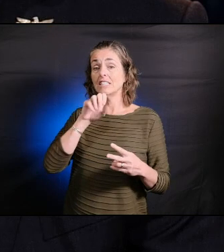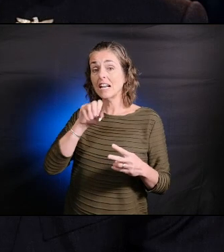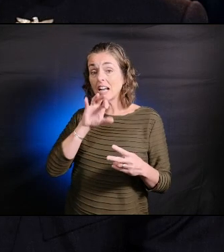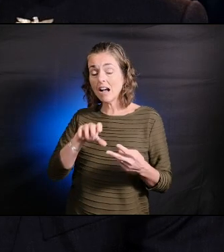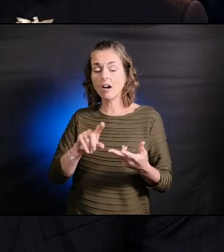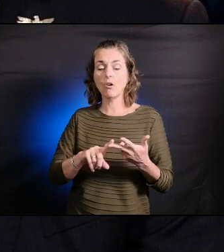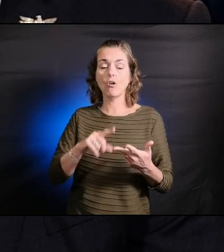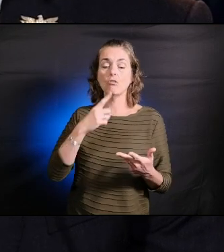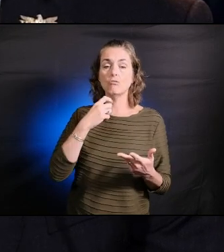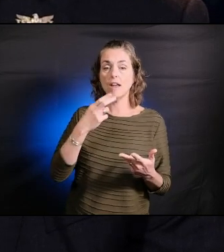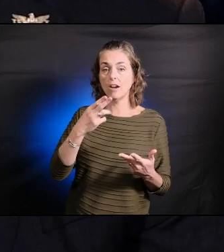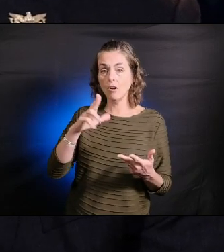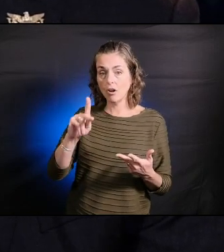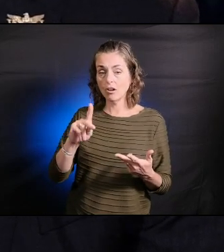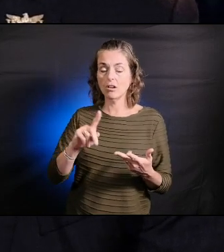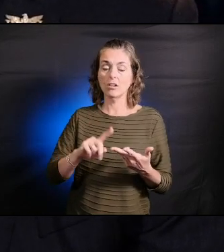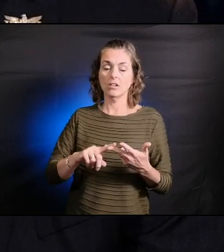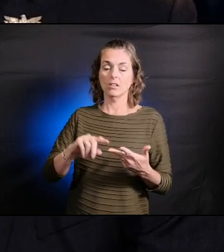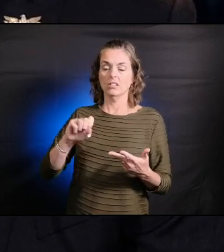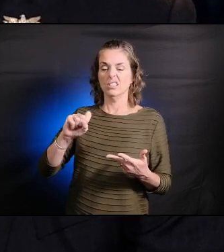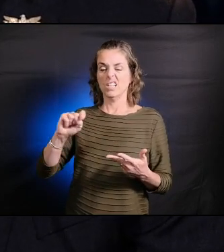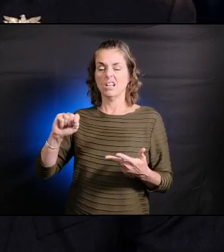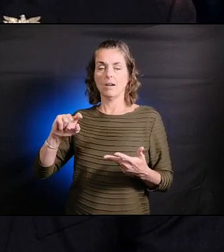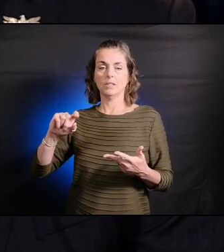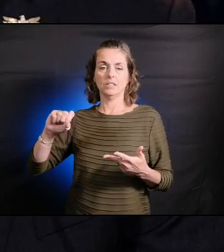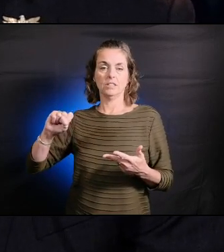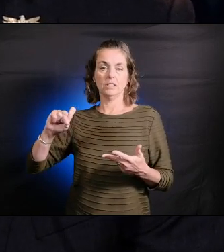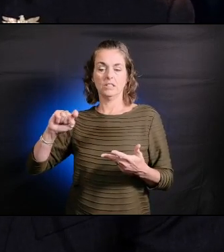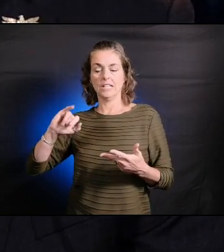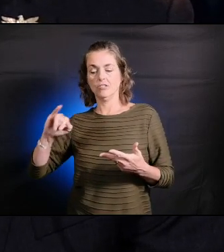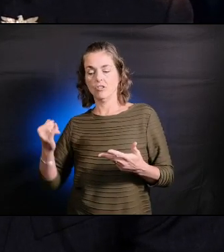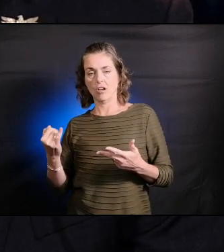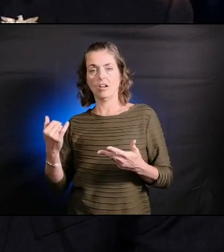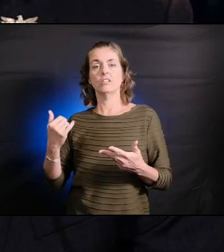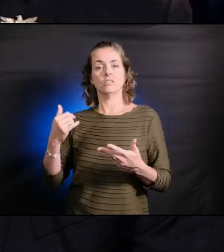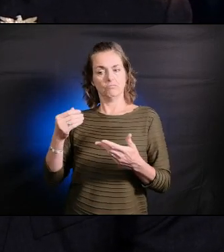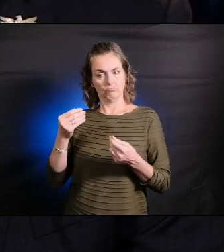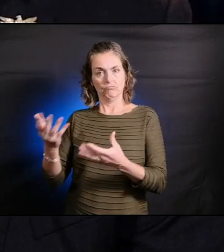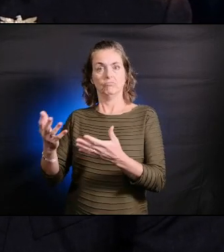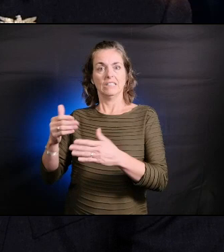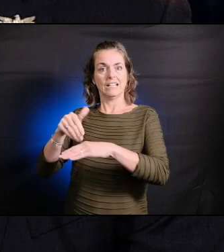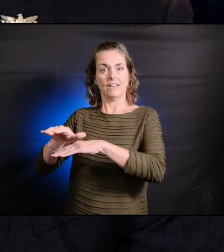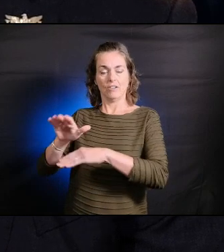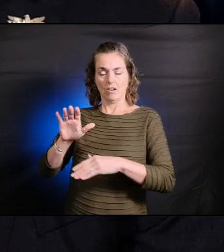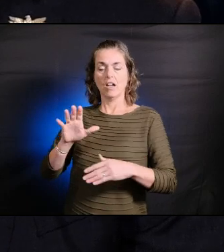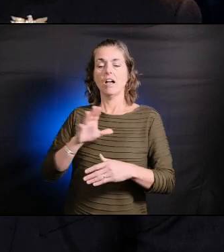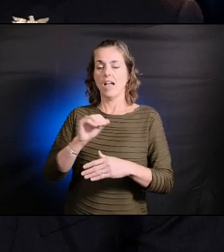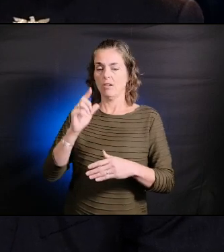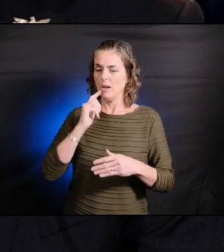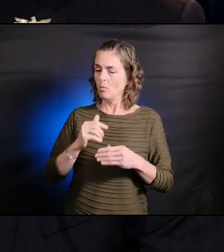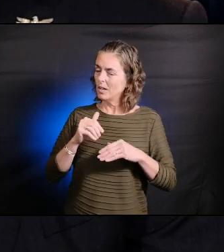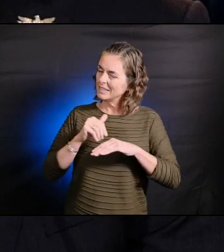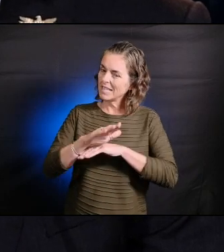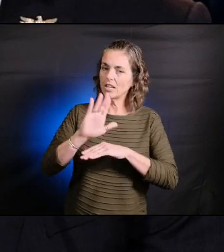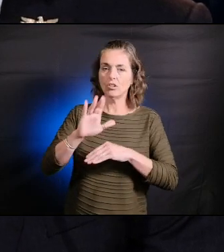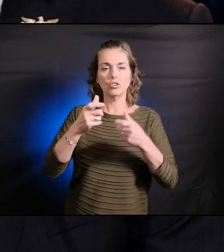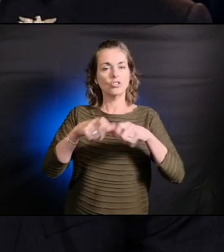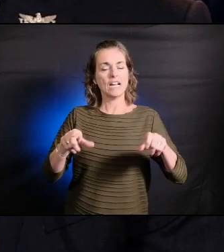St. John District, and we'll get your check out as quickly as possible too. So contrary to all of